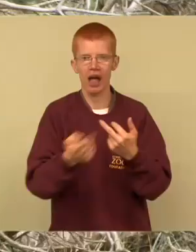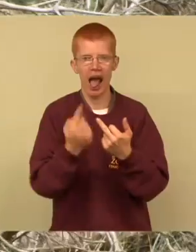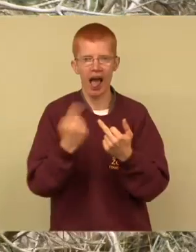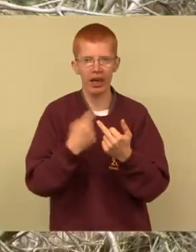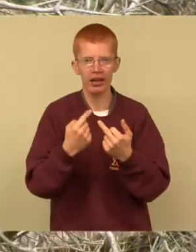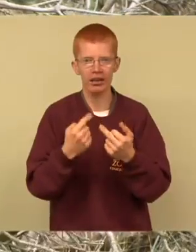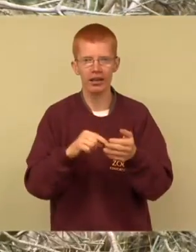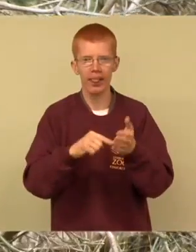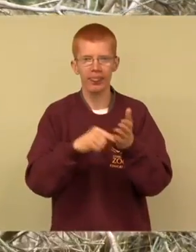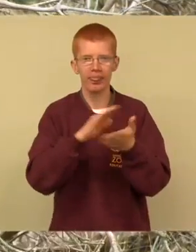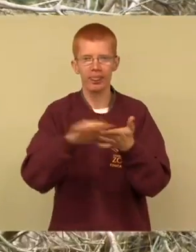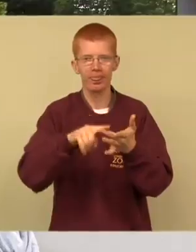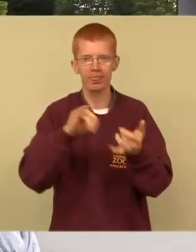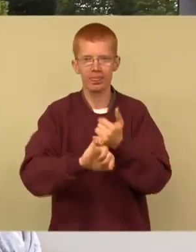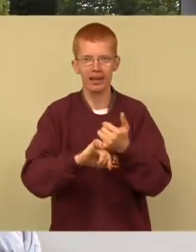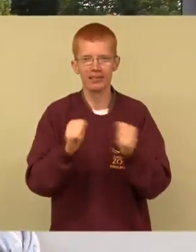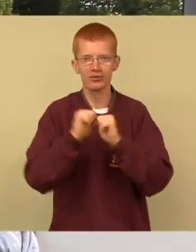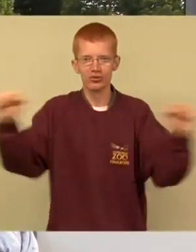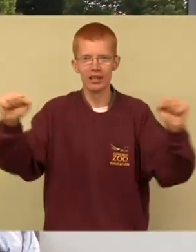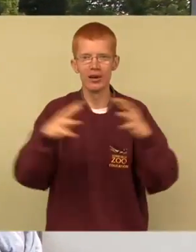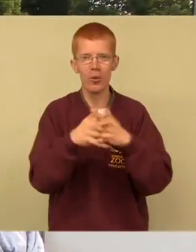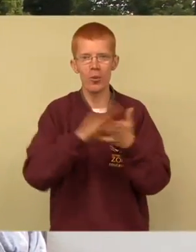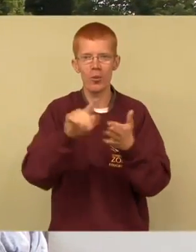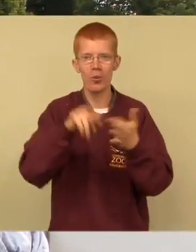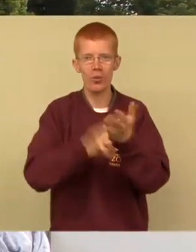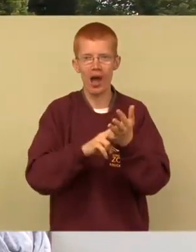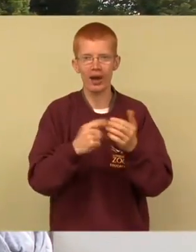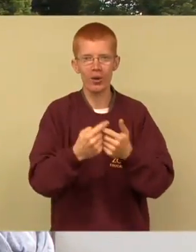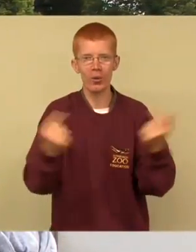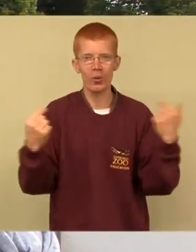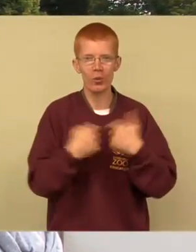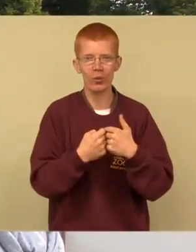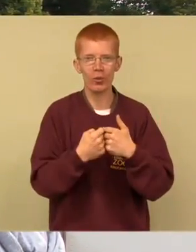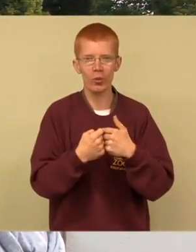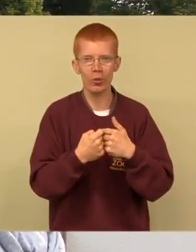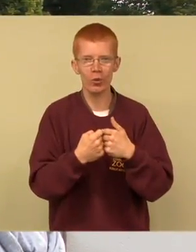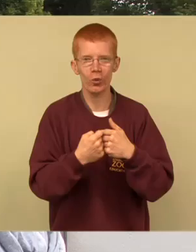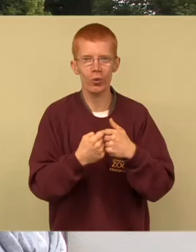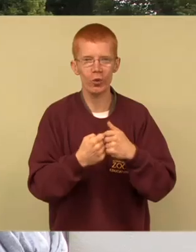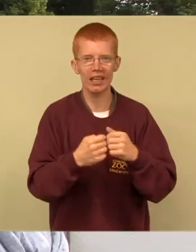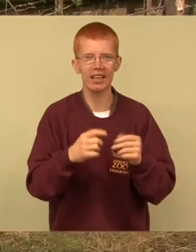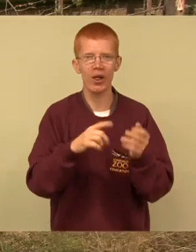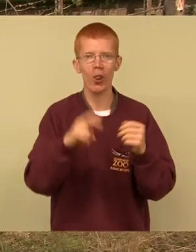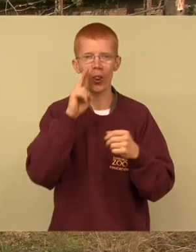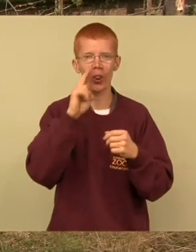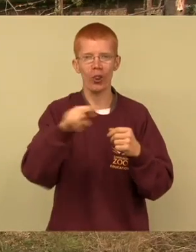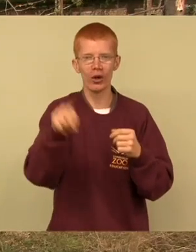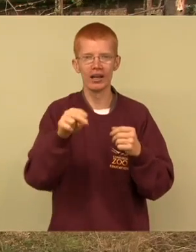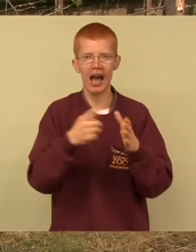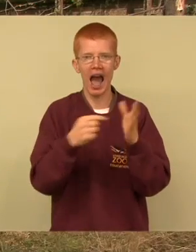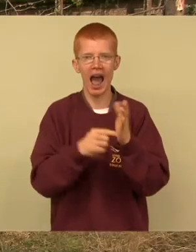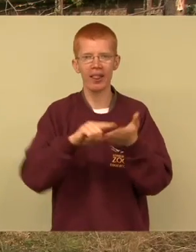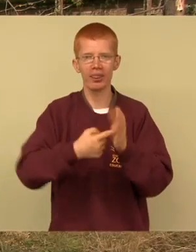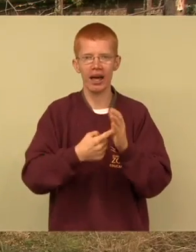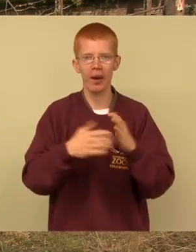We've also been looking at the different types of interactions between the two species, just with pencil and paper on a check sheet. So we go